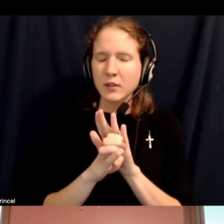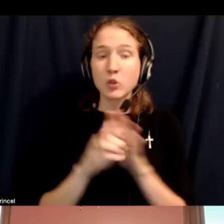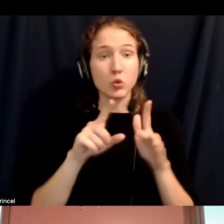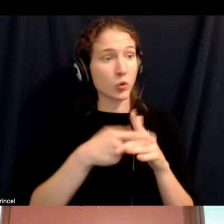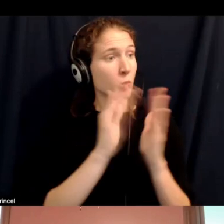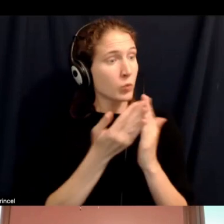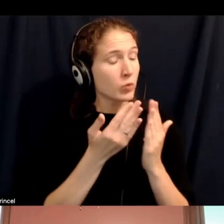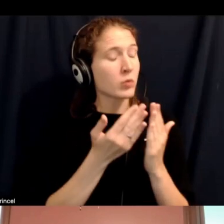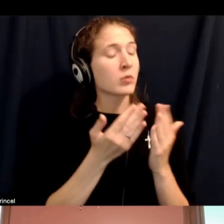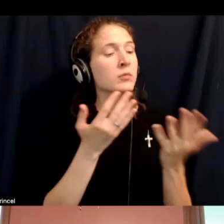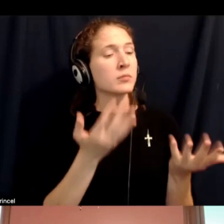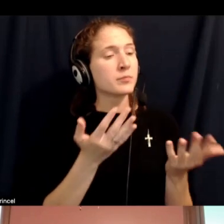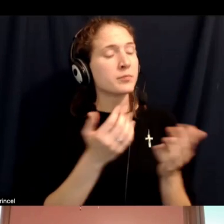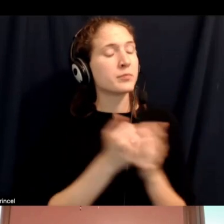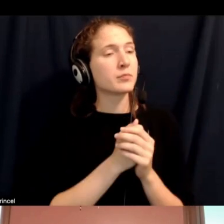like with